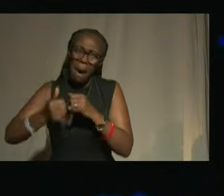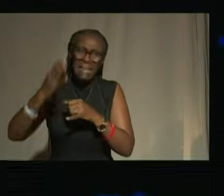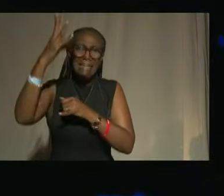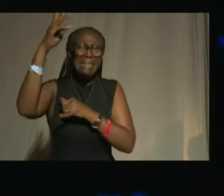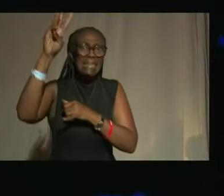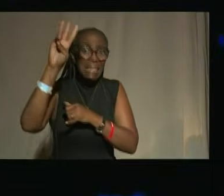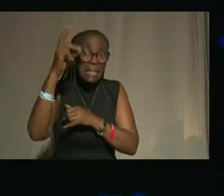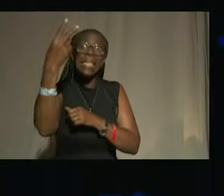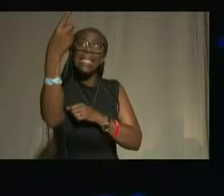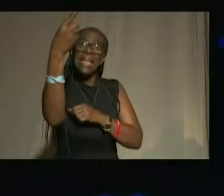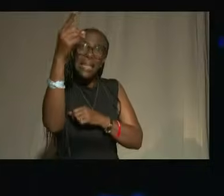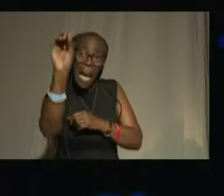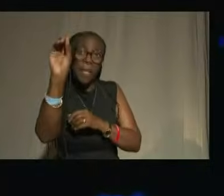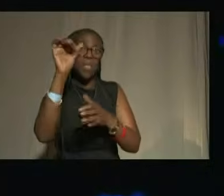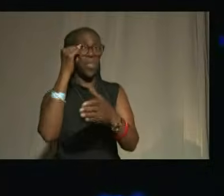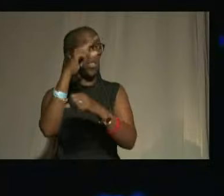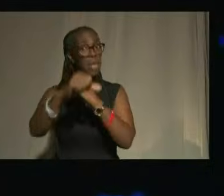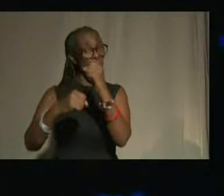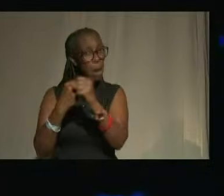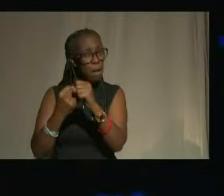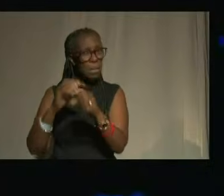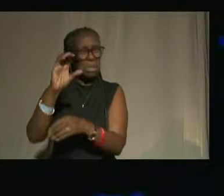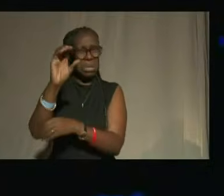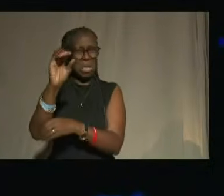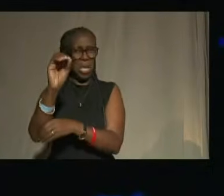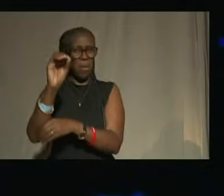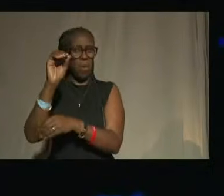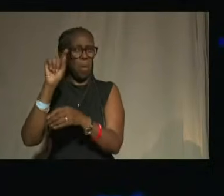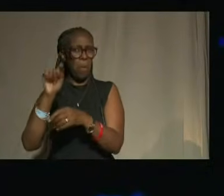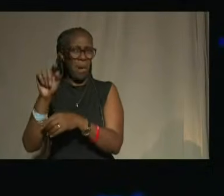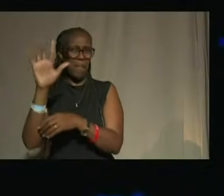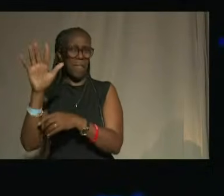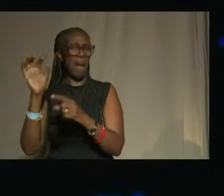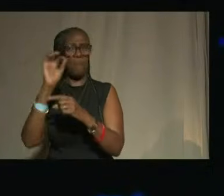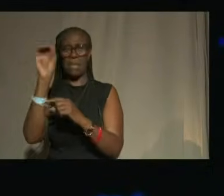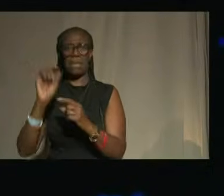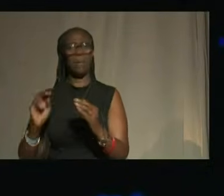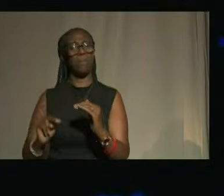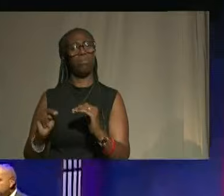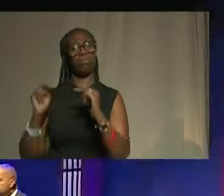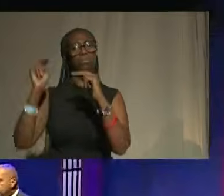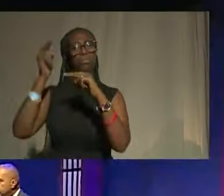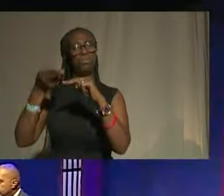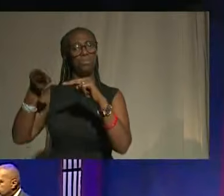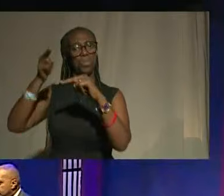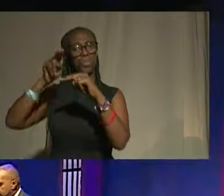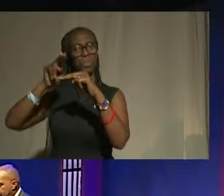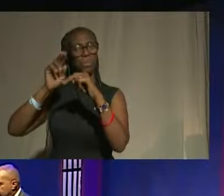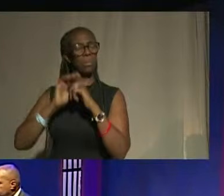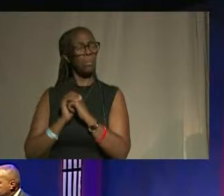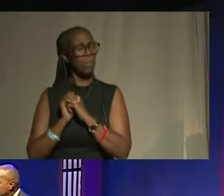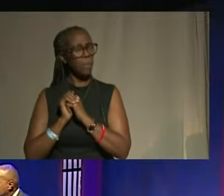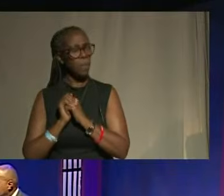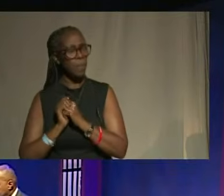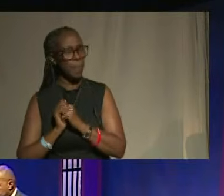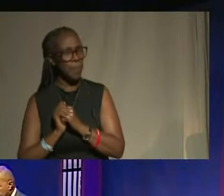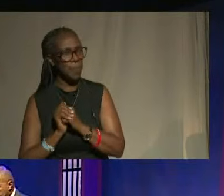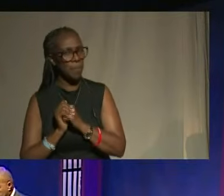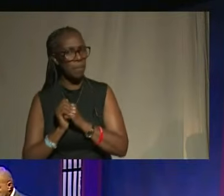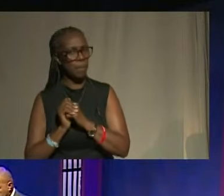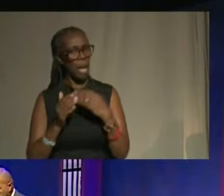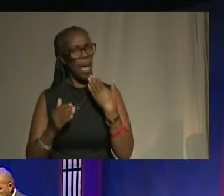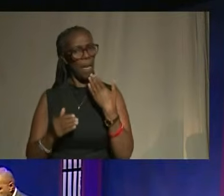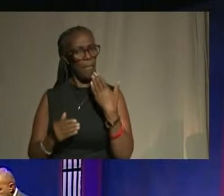0.8%. Why is this? And what will you do to get it to around 5%? Thanks for that question. Thanks for